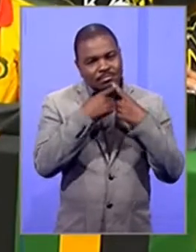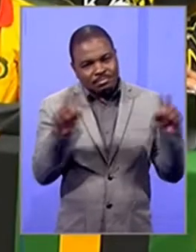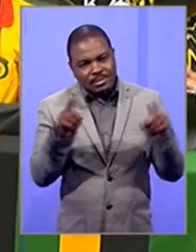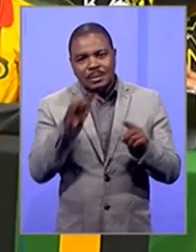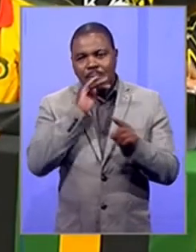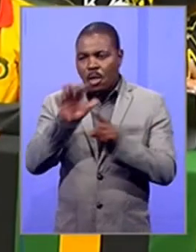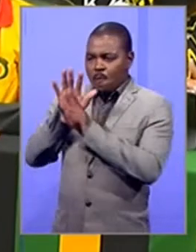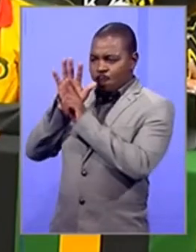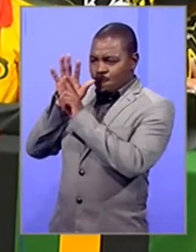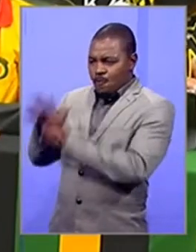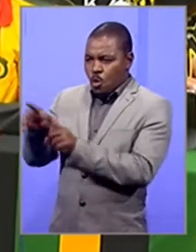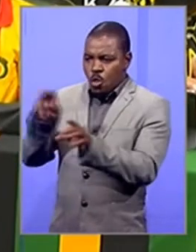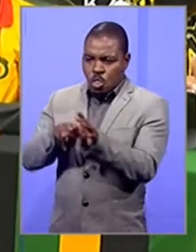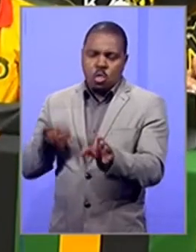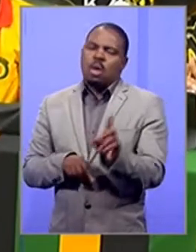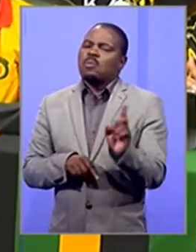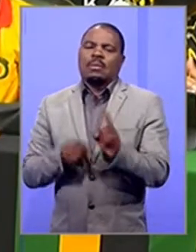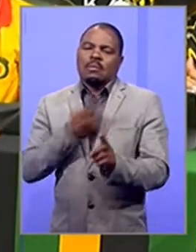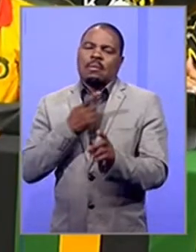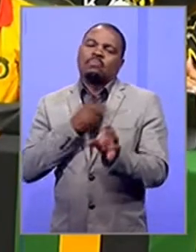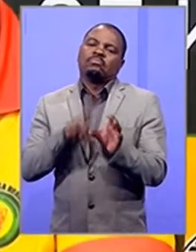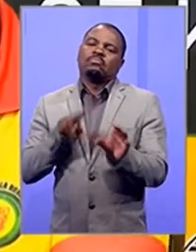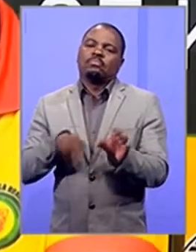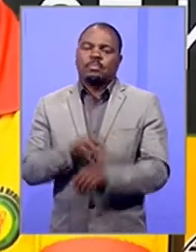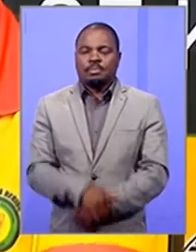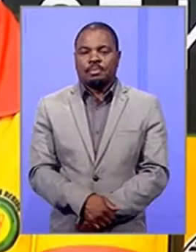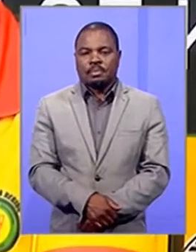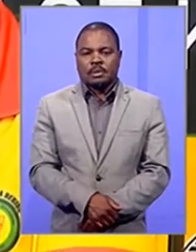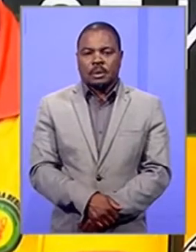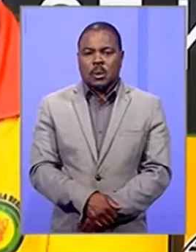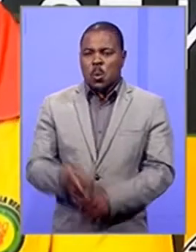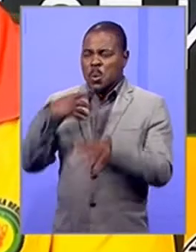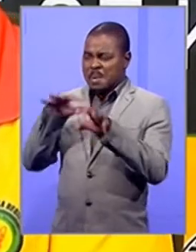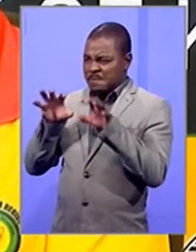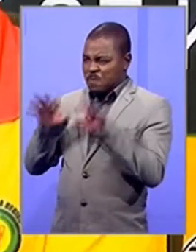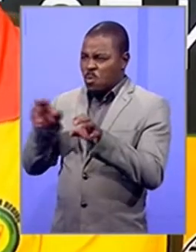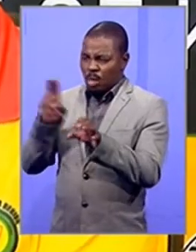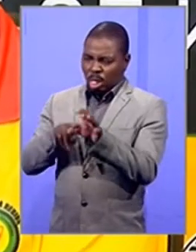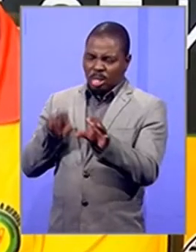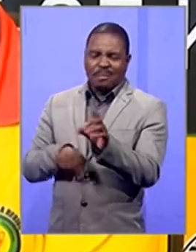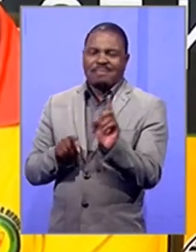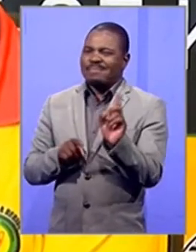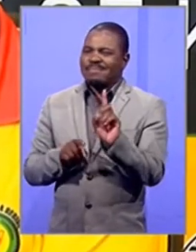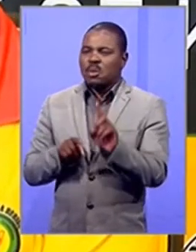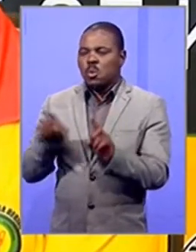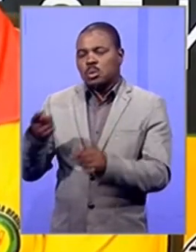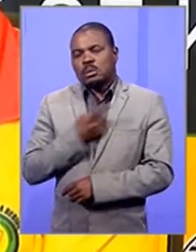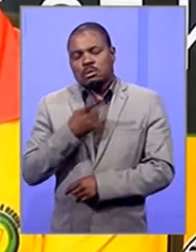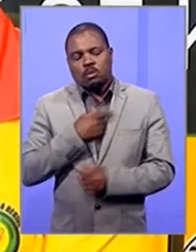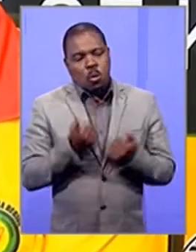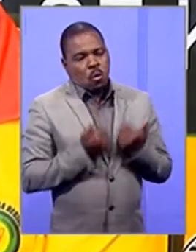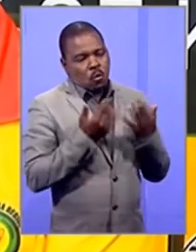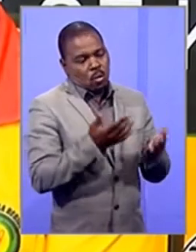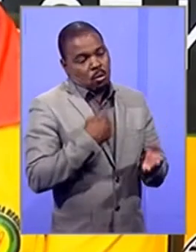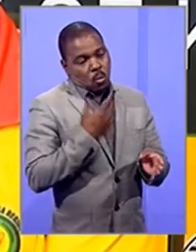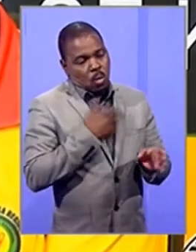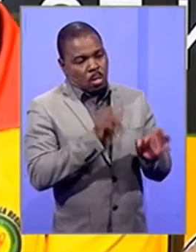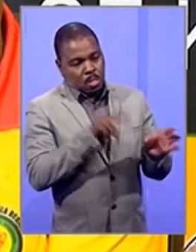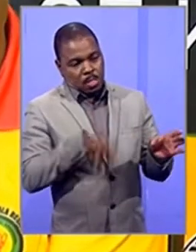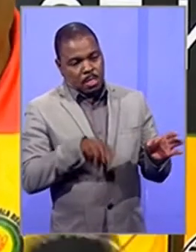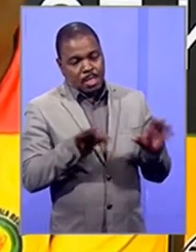bo a qobella Zikalala ho itokolla mosebetsing. He was never pushed to resign but made an offer to us as the